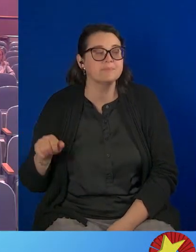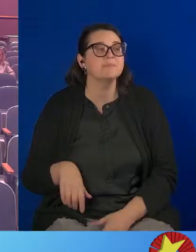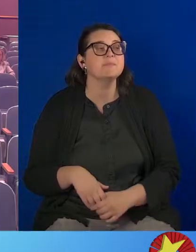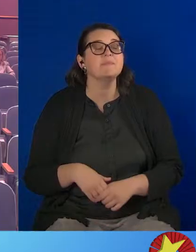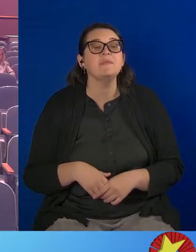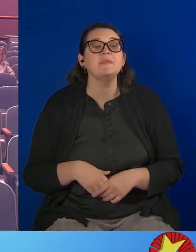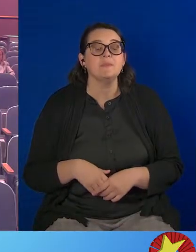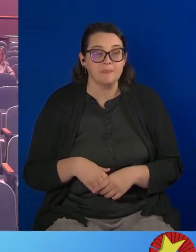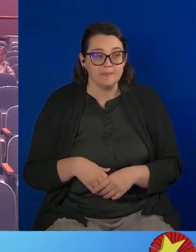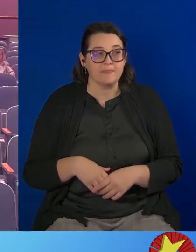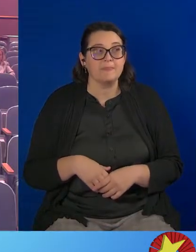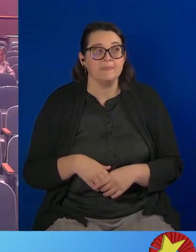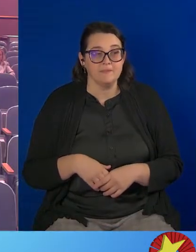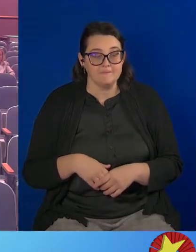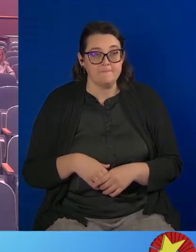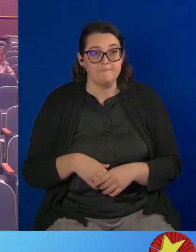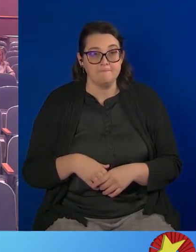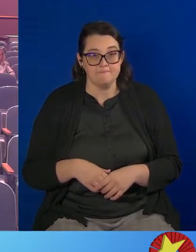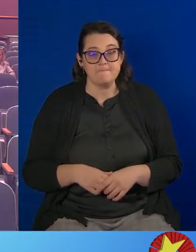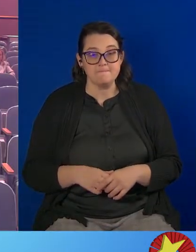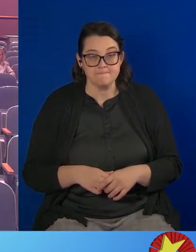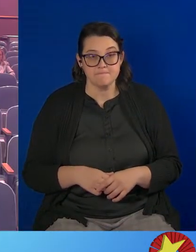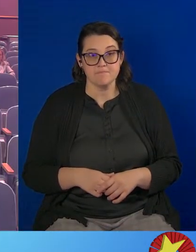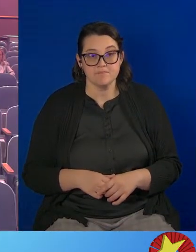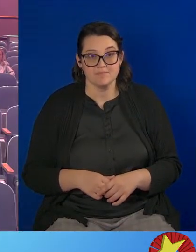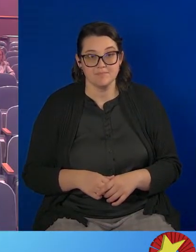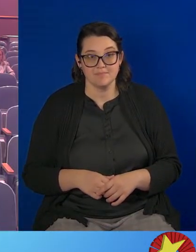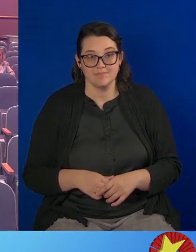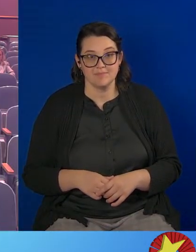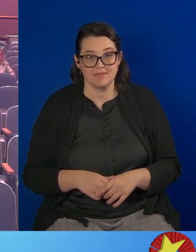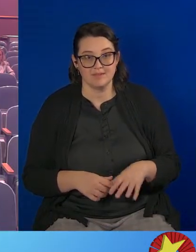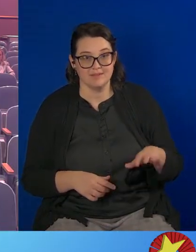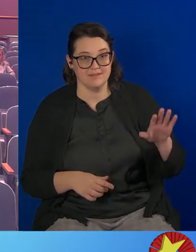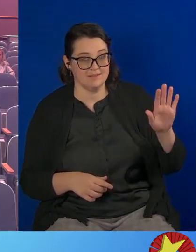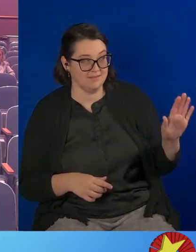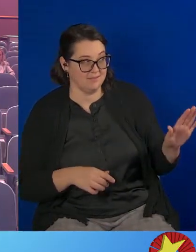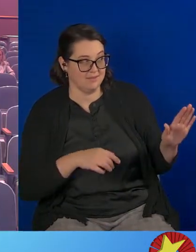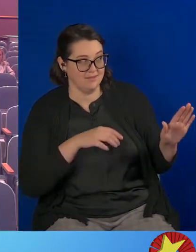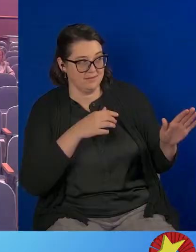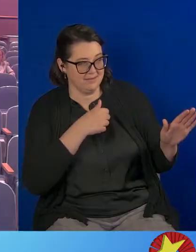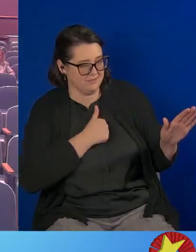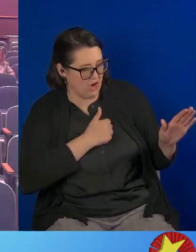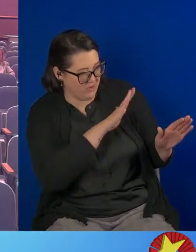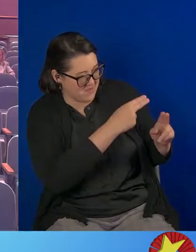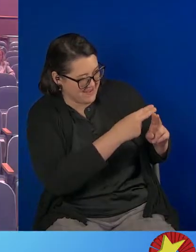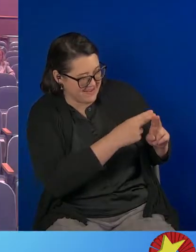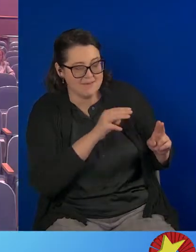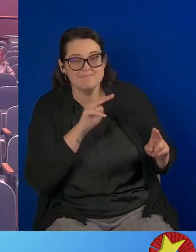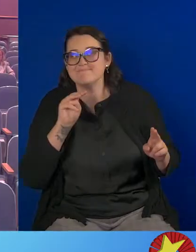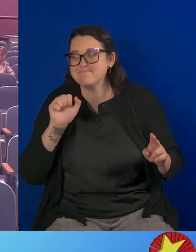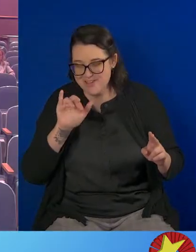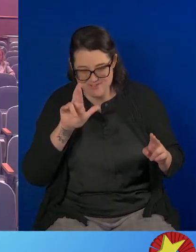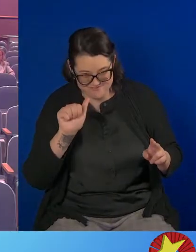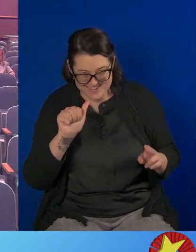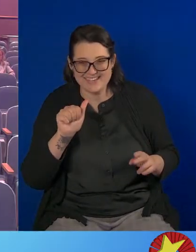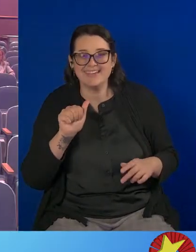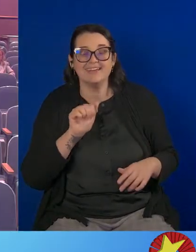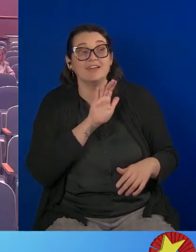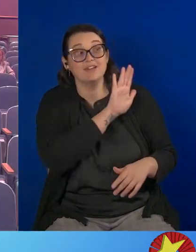the guidance that, I apologize, that Maria just gave as to how they handle the